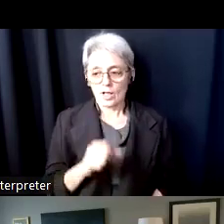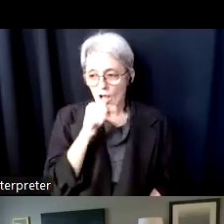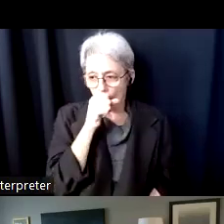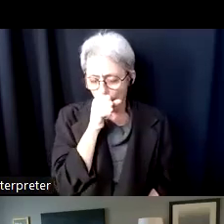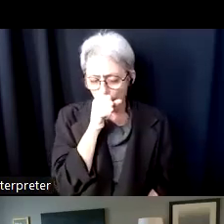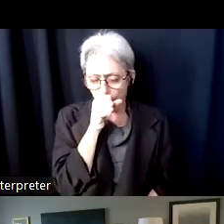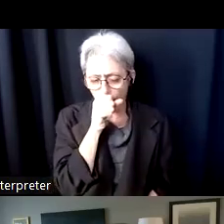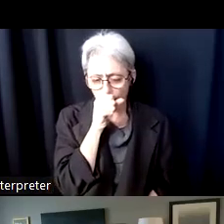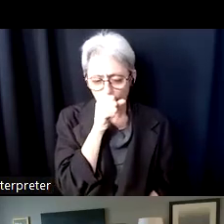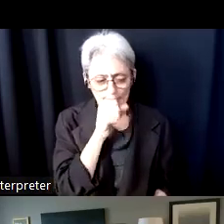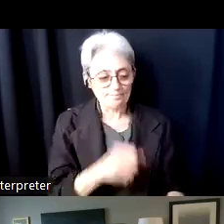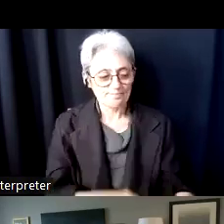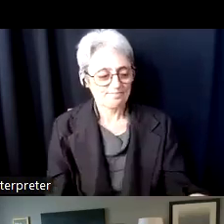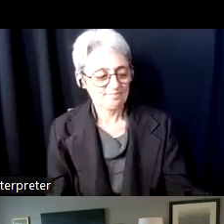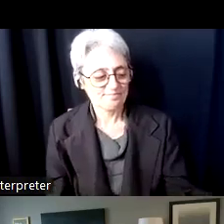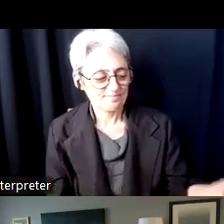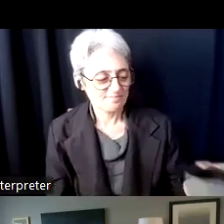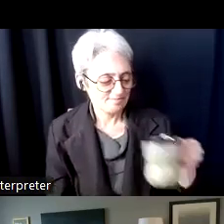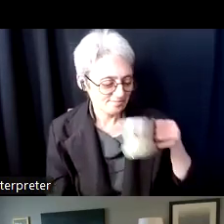Next slide, please.